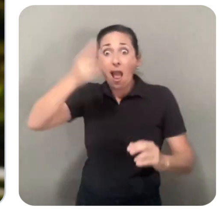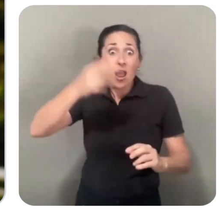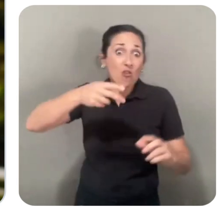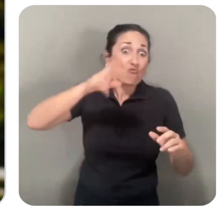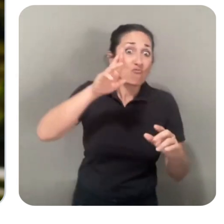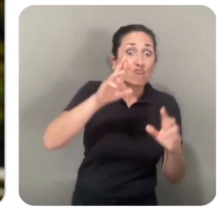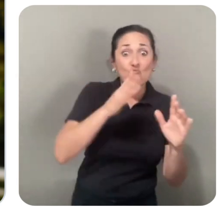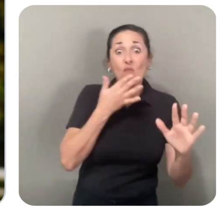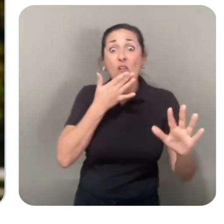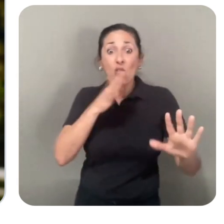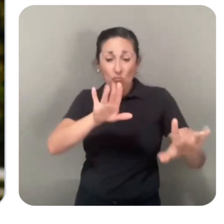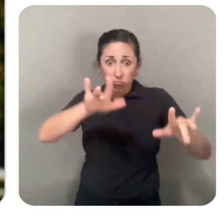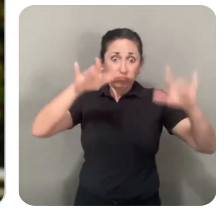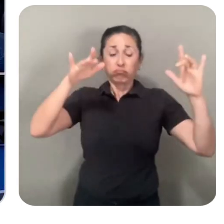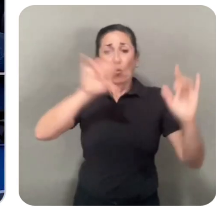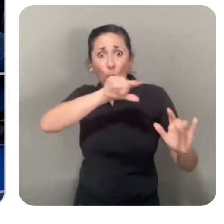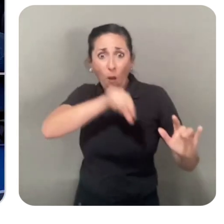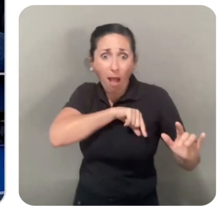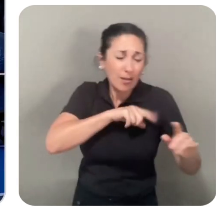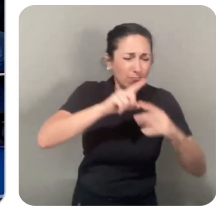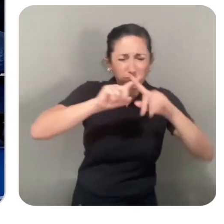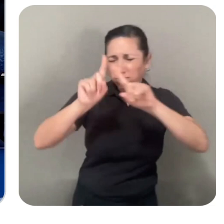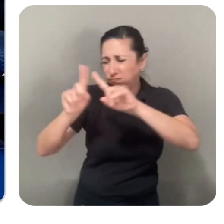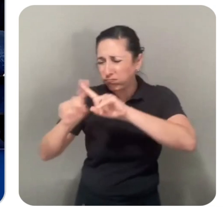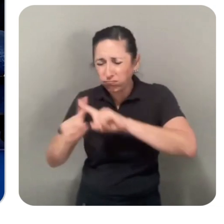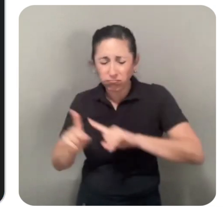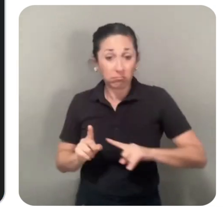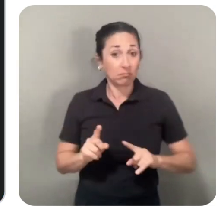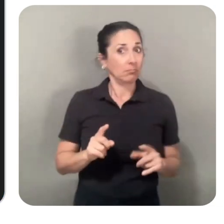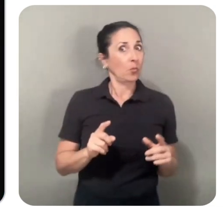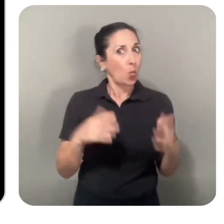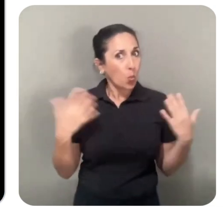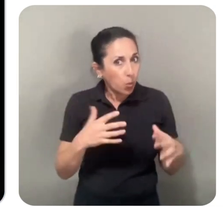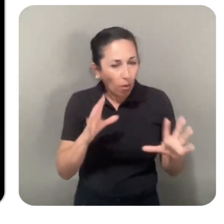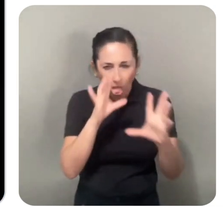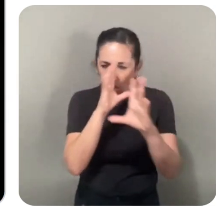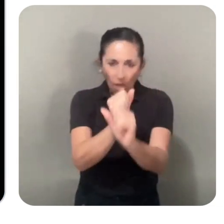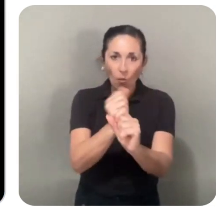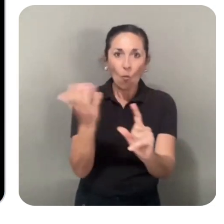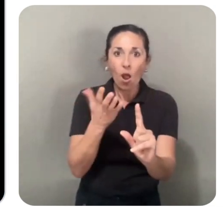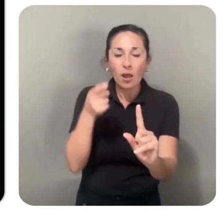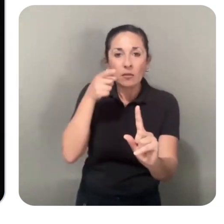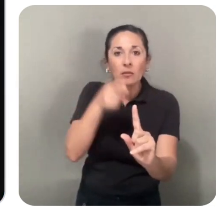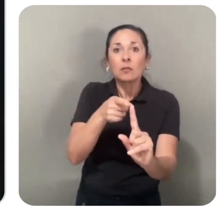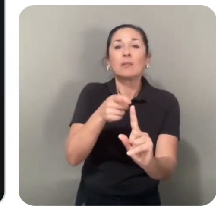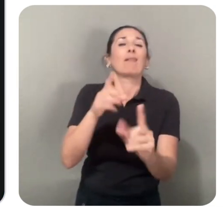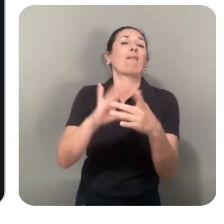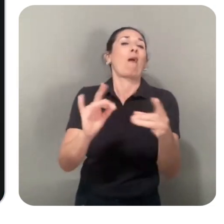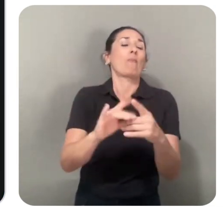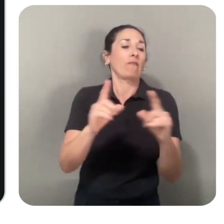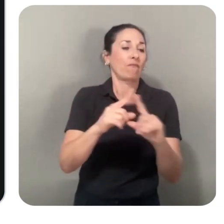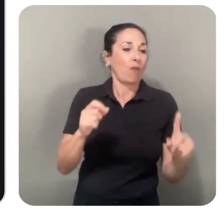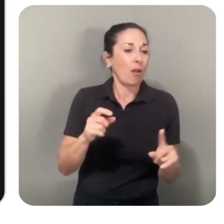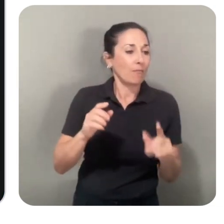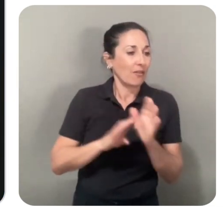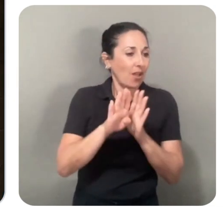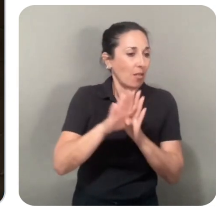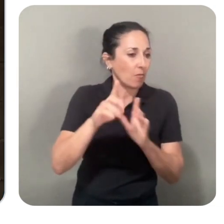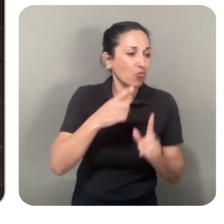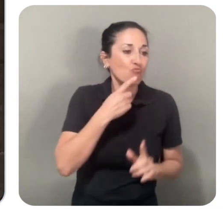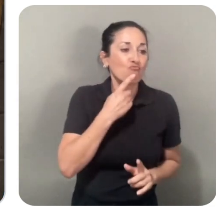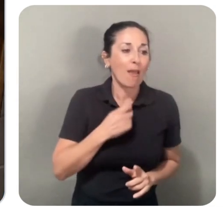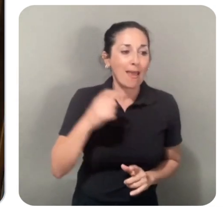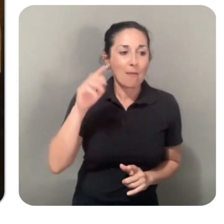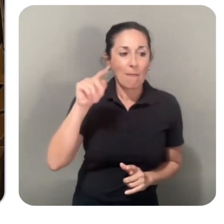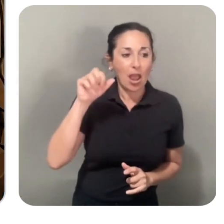and higher texture quality. What stood out in particular is the comments from developers of Red Matter 2. They